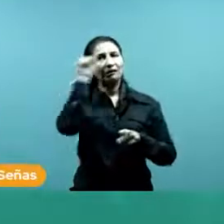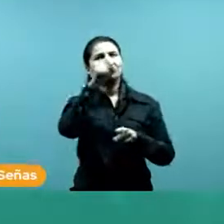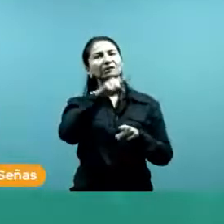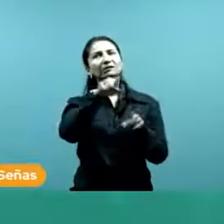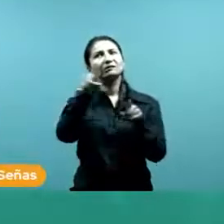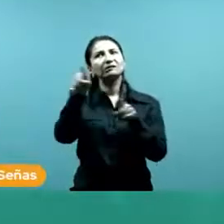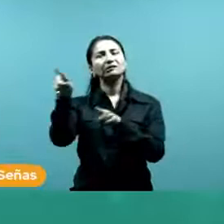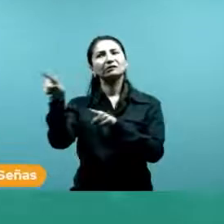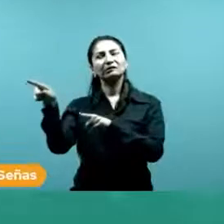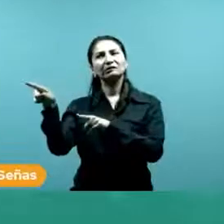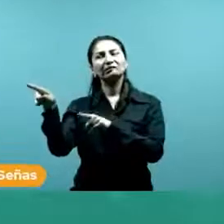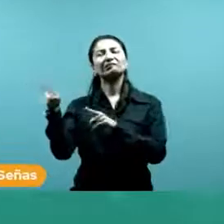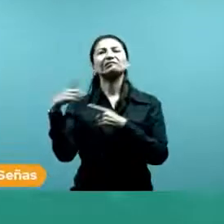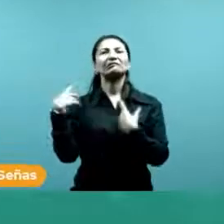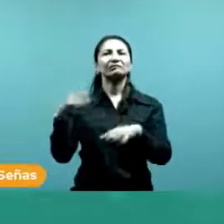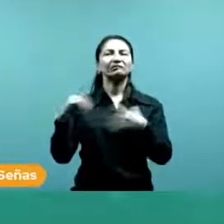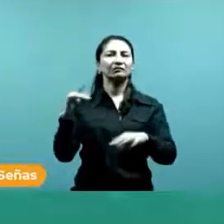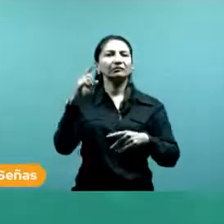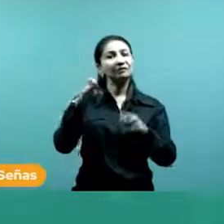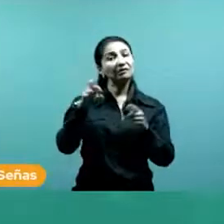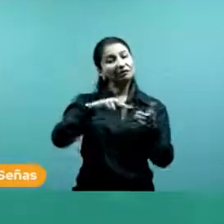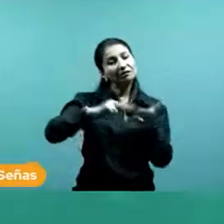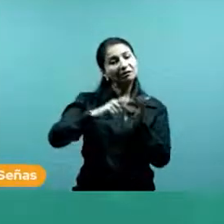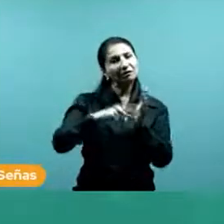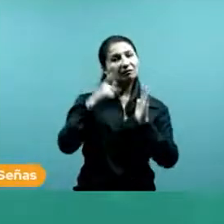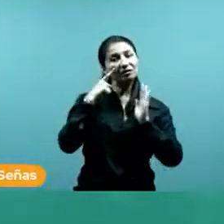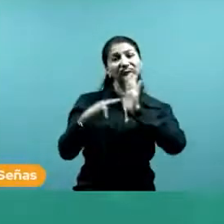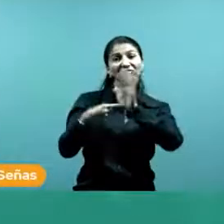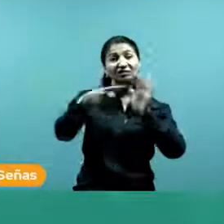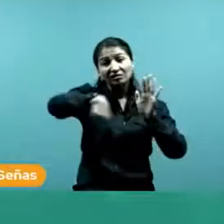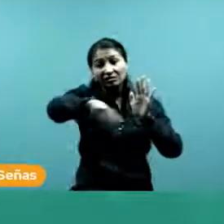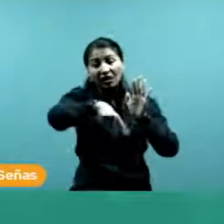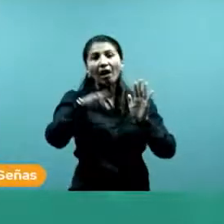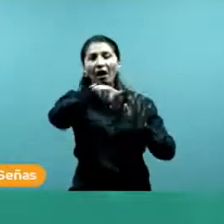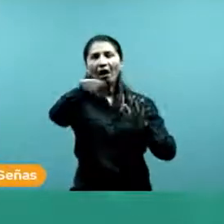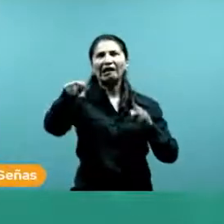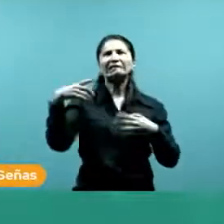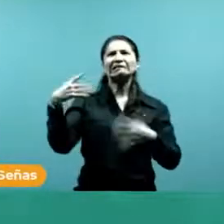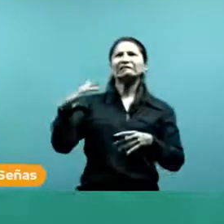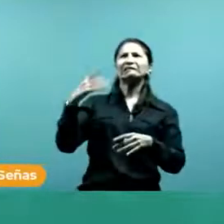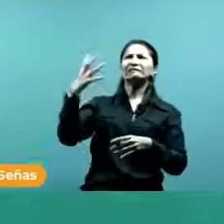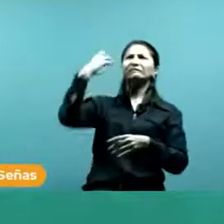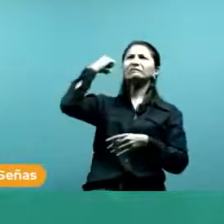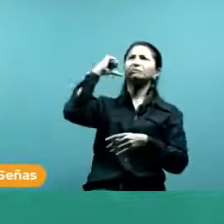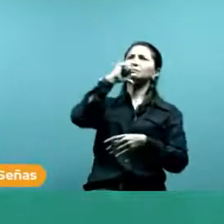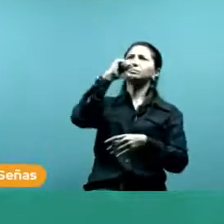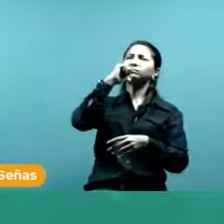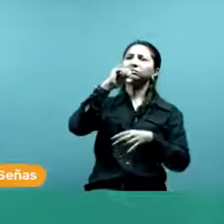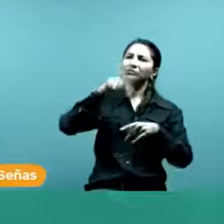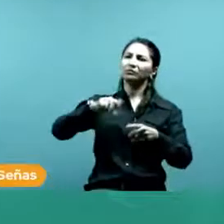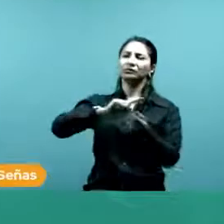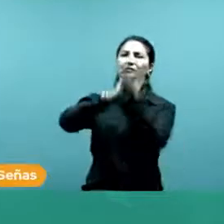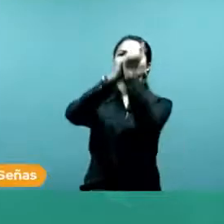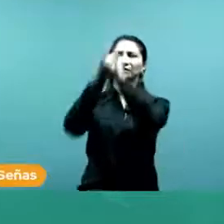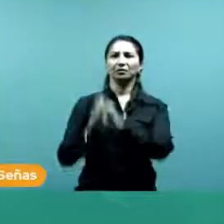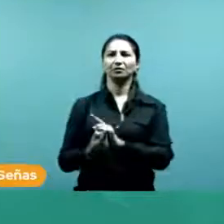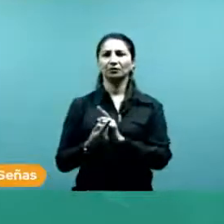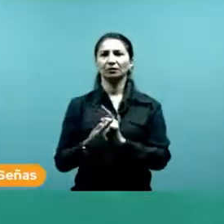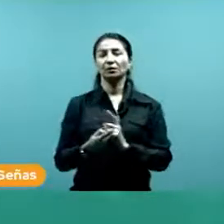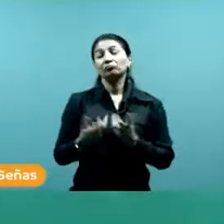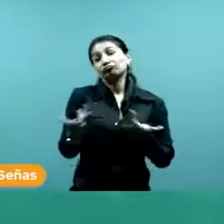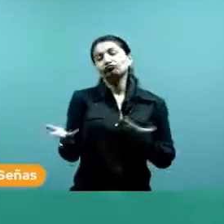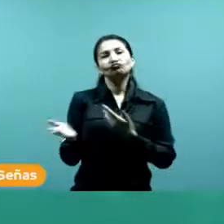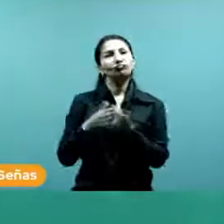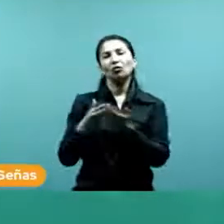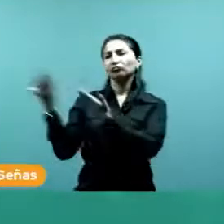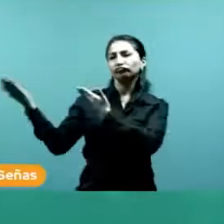authentic site, but we also work hard to be able to bring the history of Auschwitz to the people in the